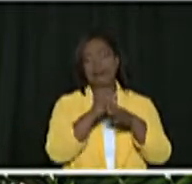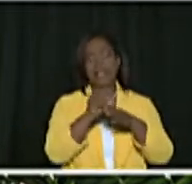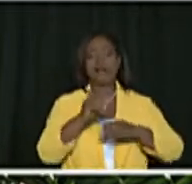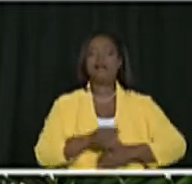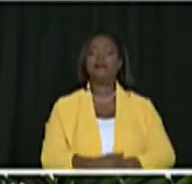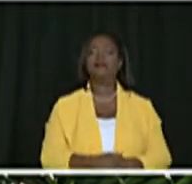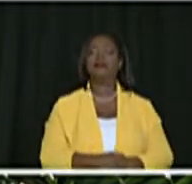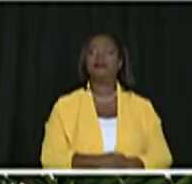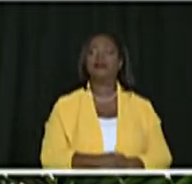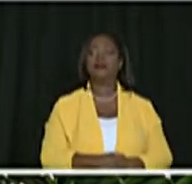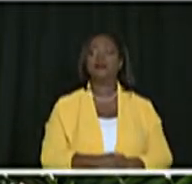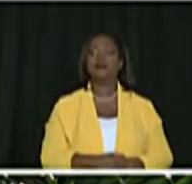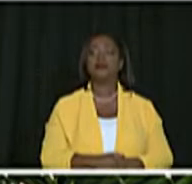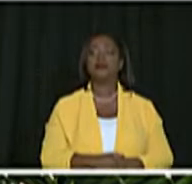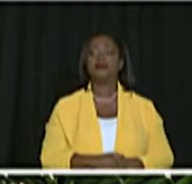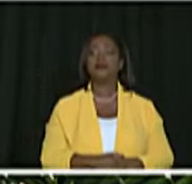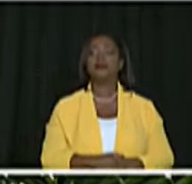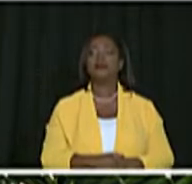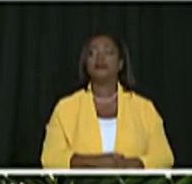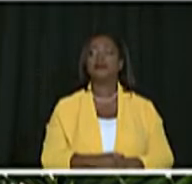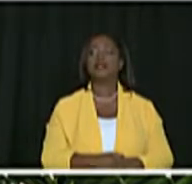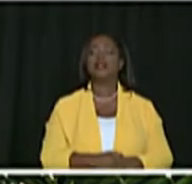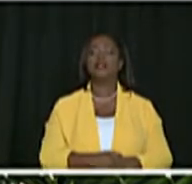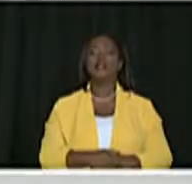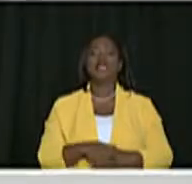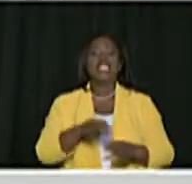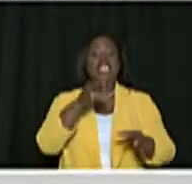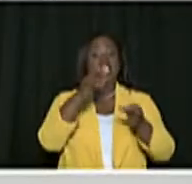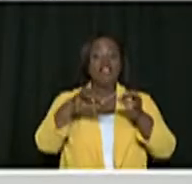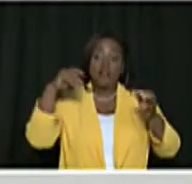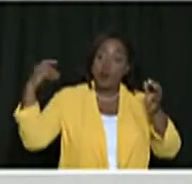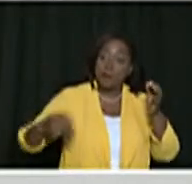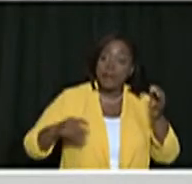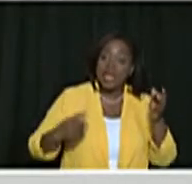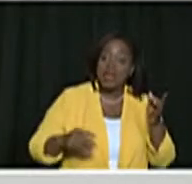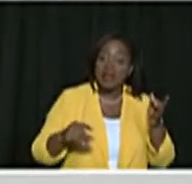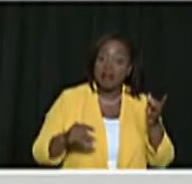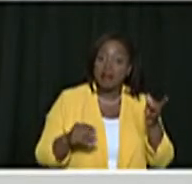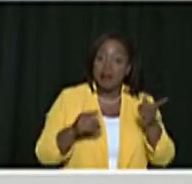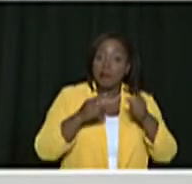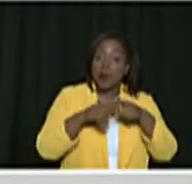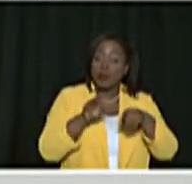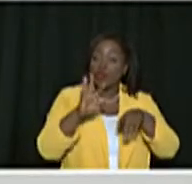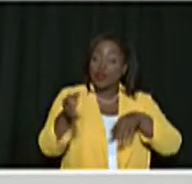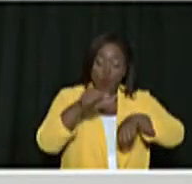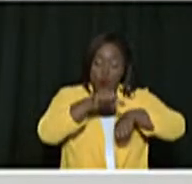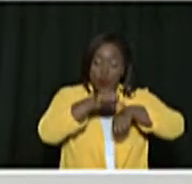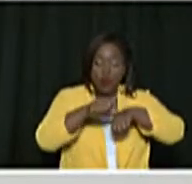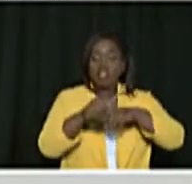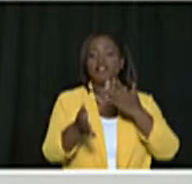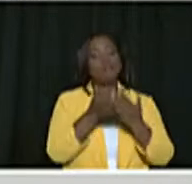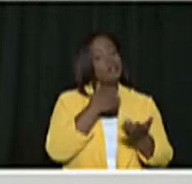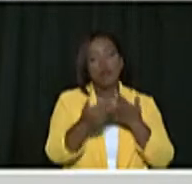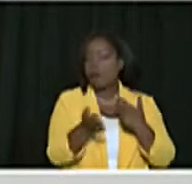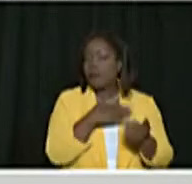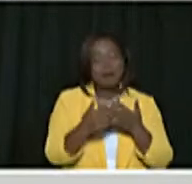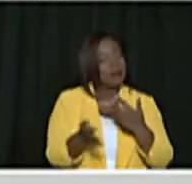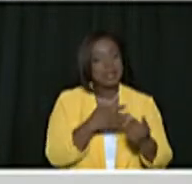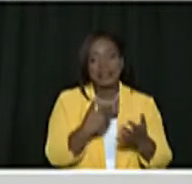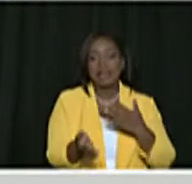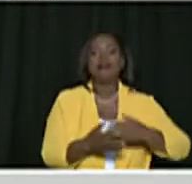it does not leave a scar, it's still abuse. It is still, in my opinion, it is still abuse. Find